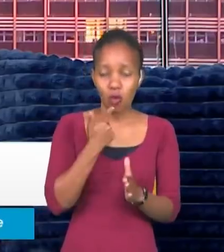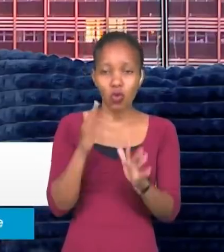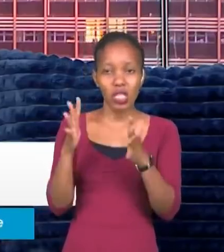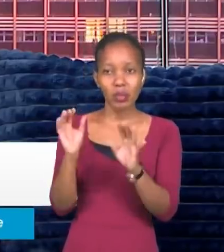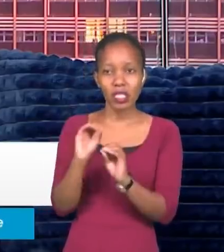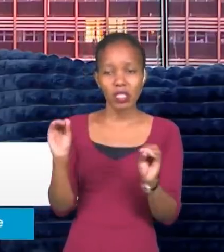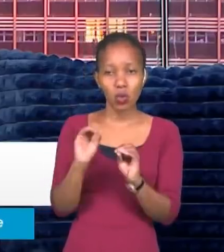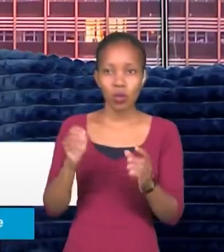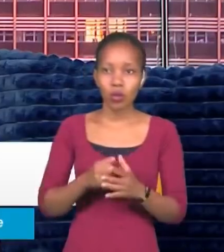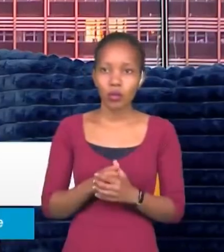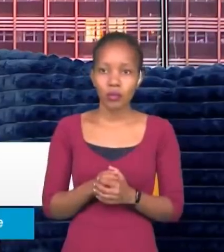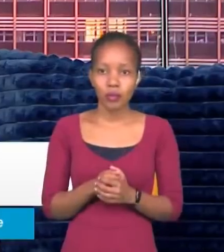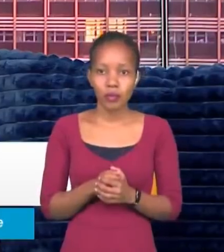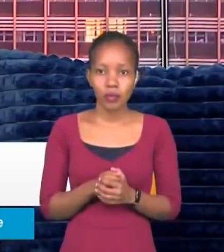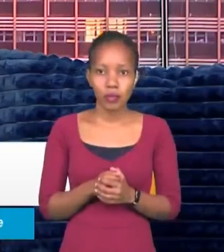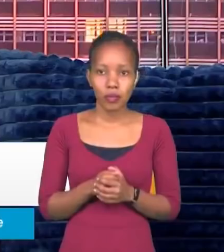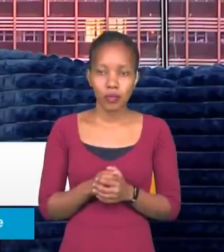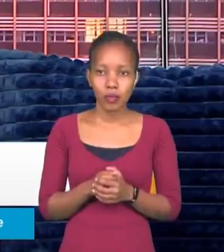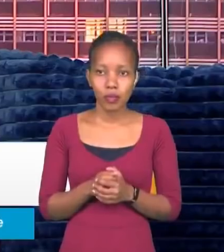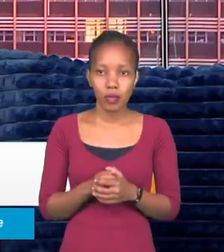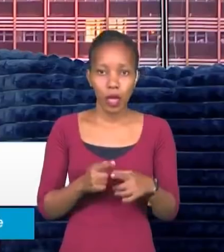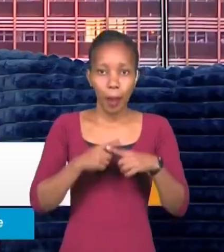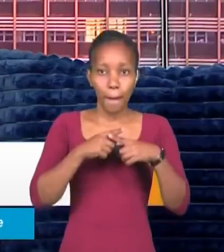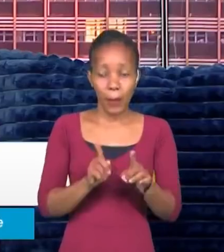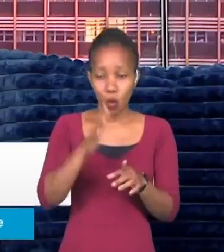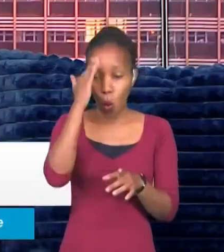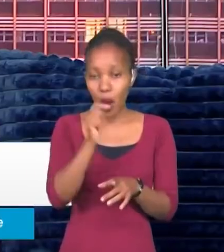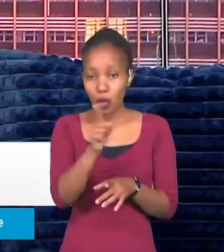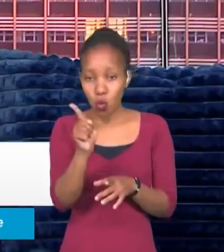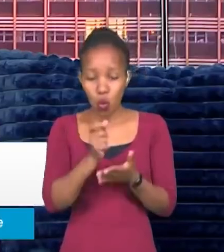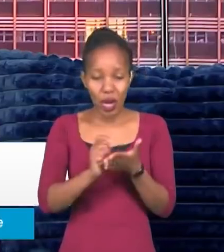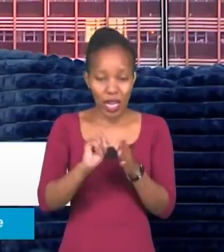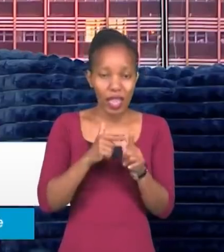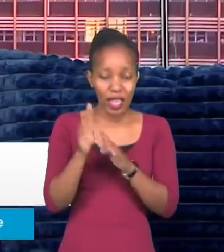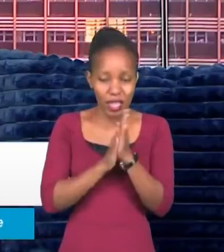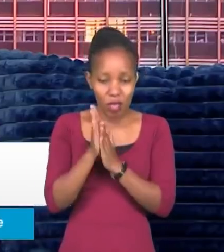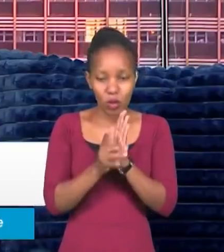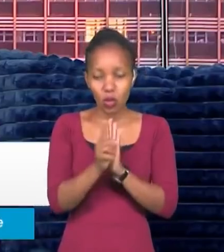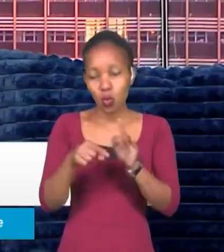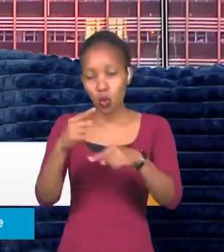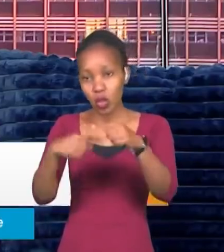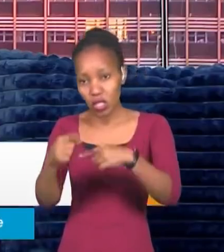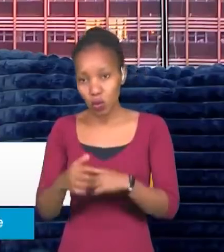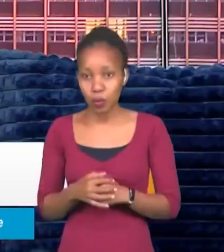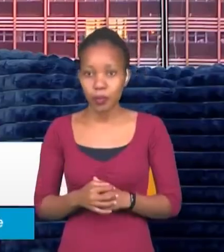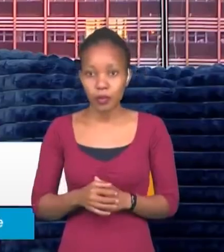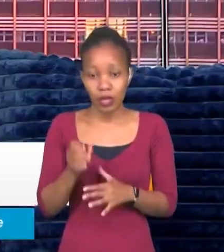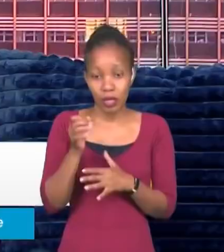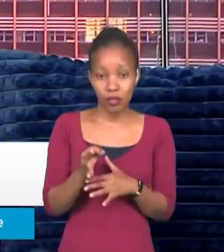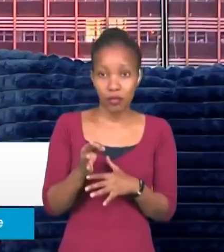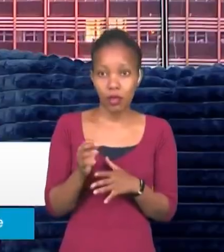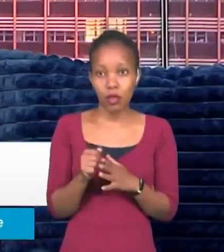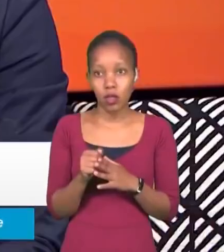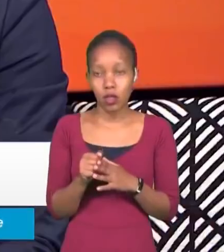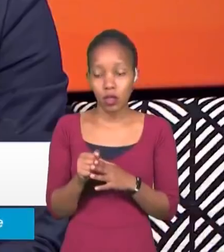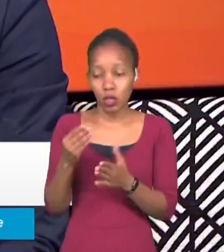celebrated. Mm-hmm. But the reason why you are writing is what should inspire you to continue doing it. Yes. Yeah. So if whether you